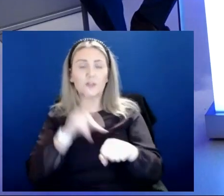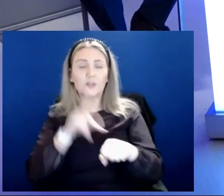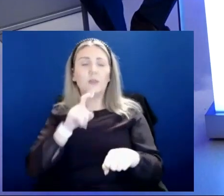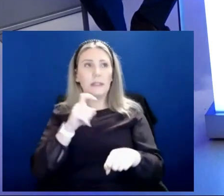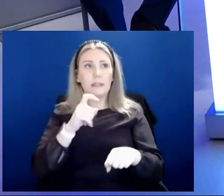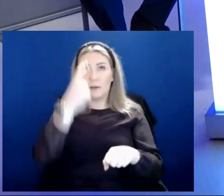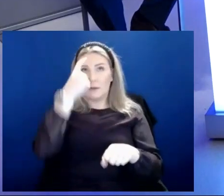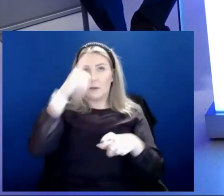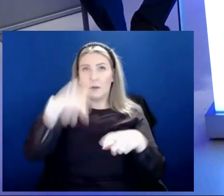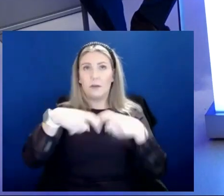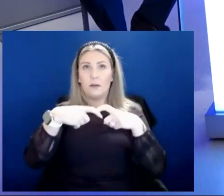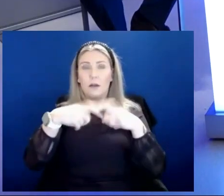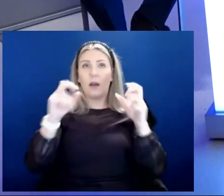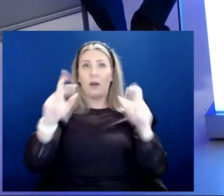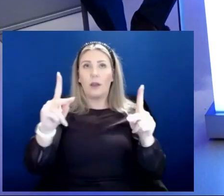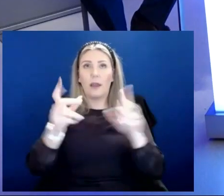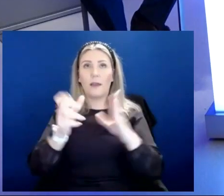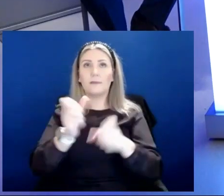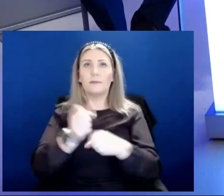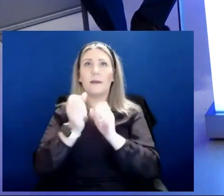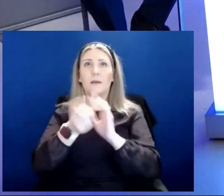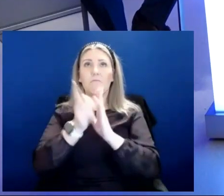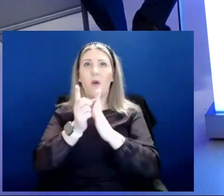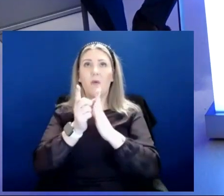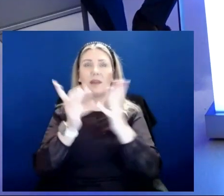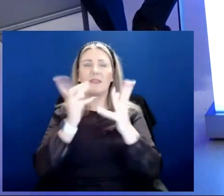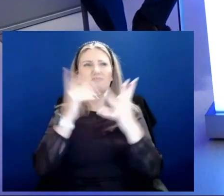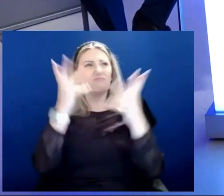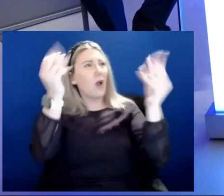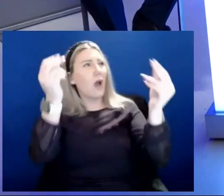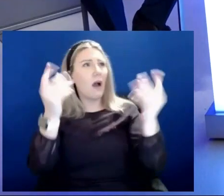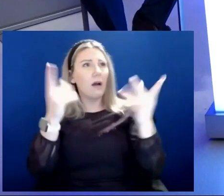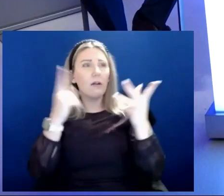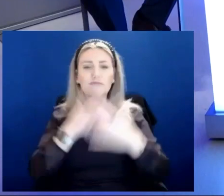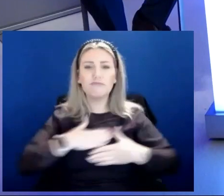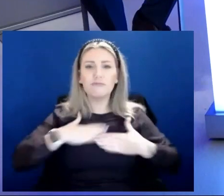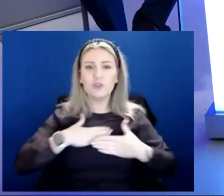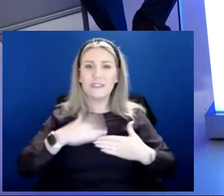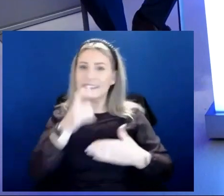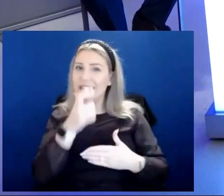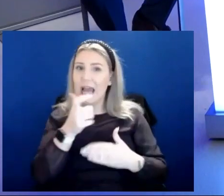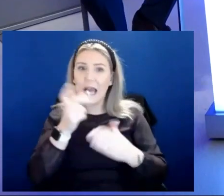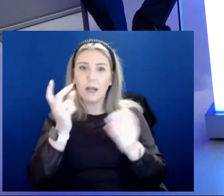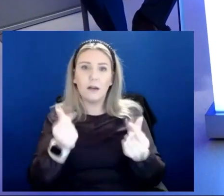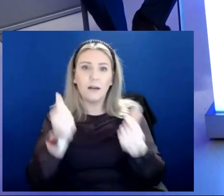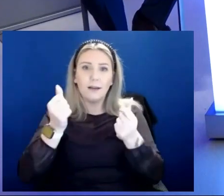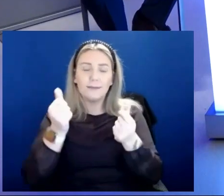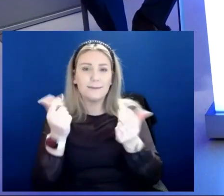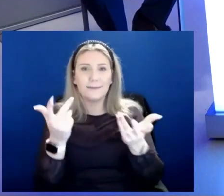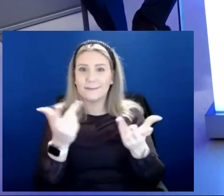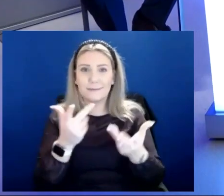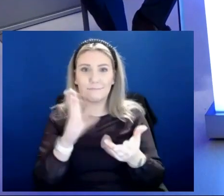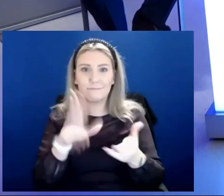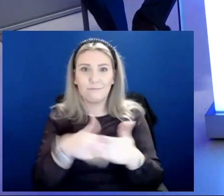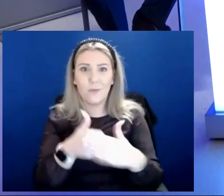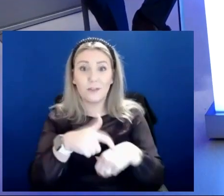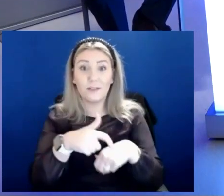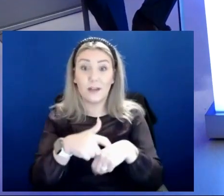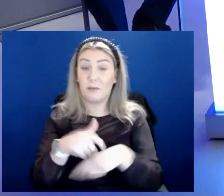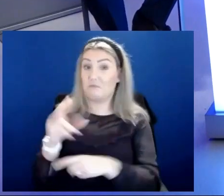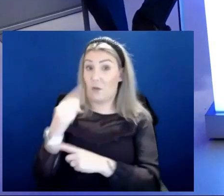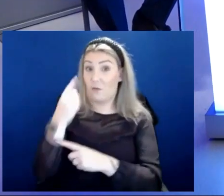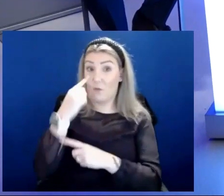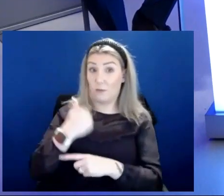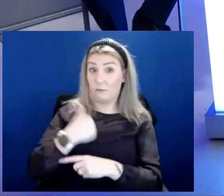take a moment, grab the football. It's not just instant, it's not just innate all the time, right? No, and for me, it's a daily Yeah.